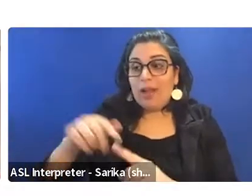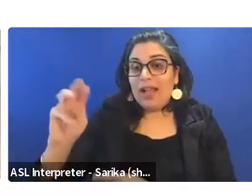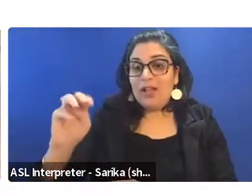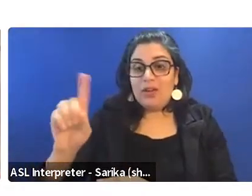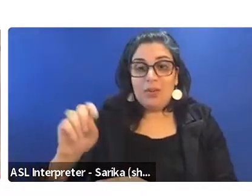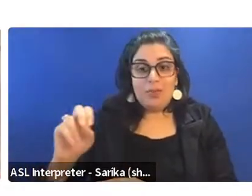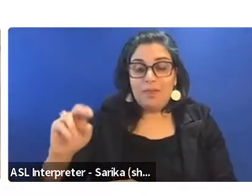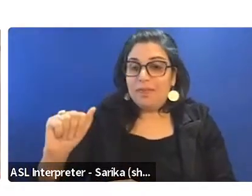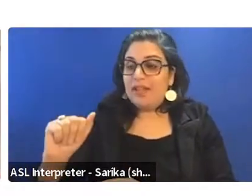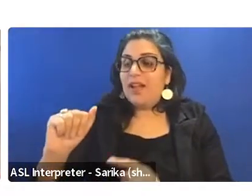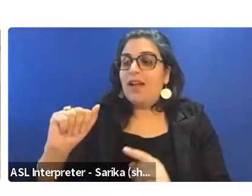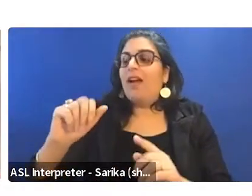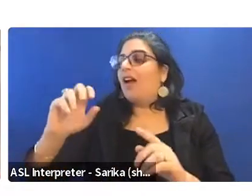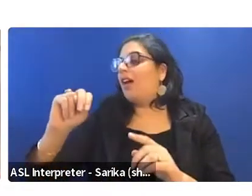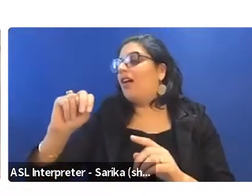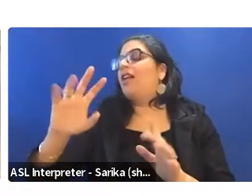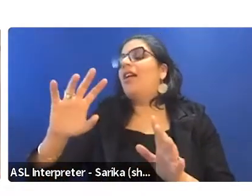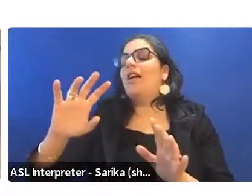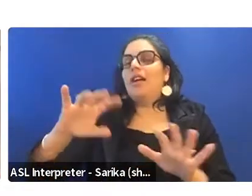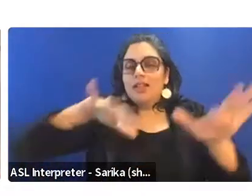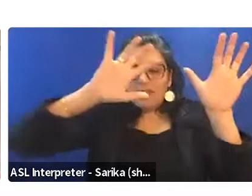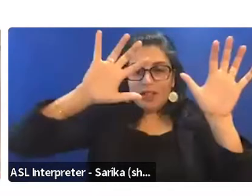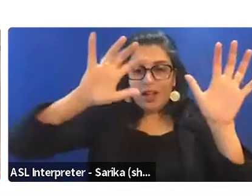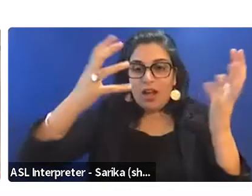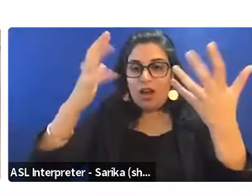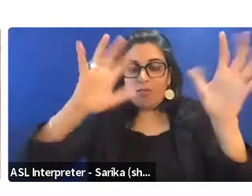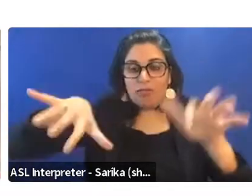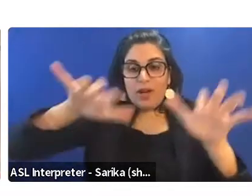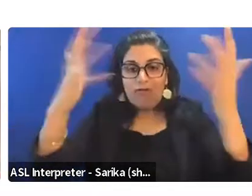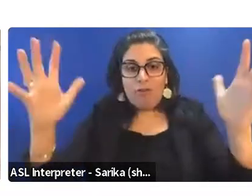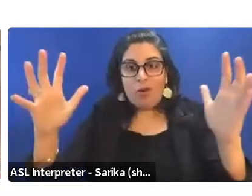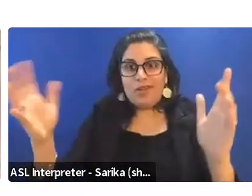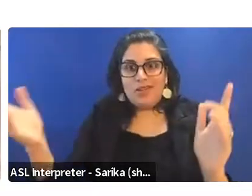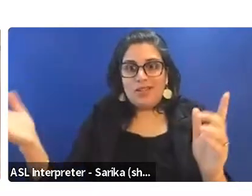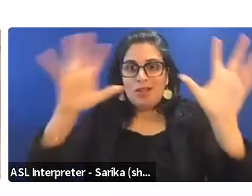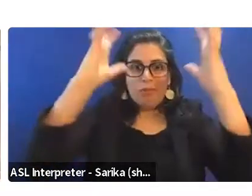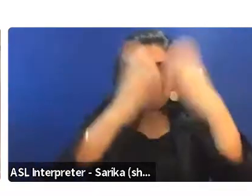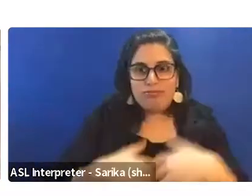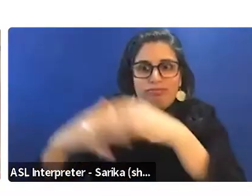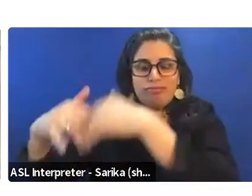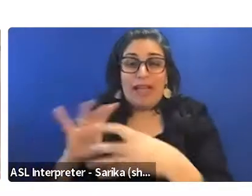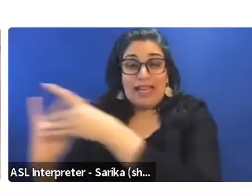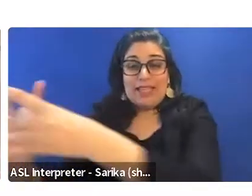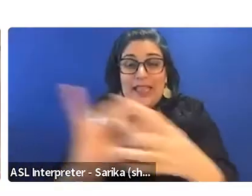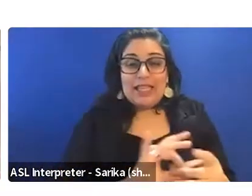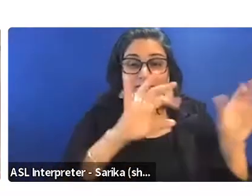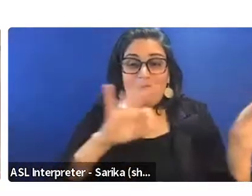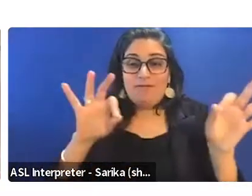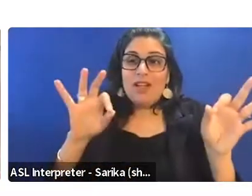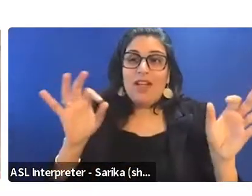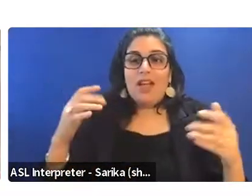and the issues regarding the Amazon deforestation and its links to fashion and how fashion is